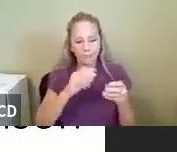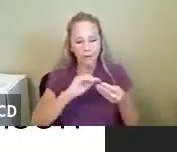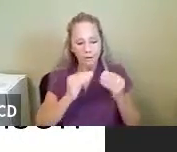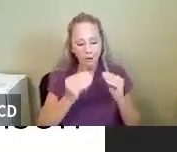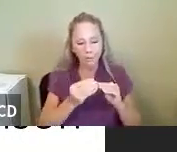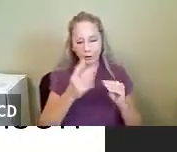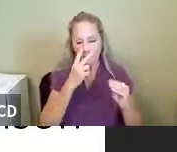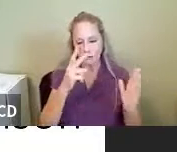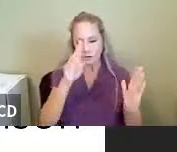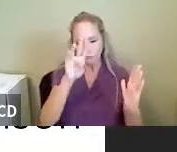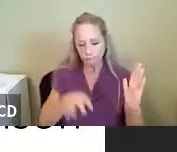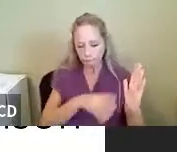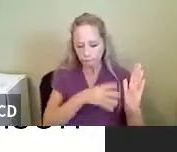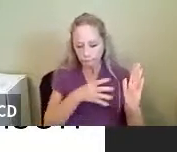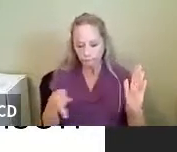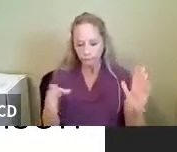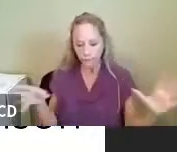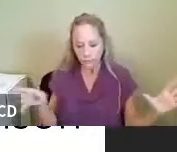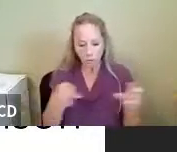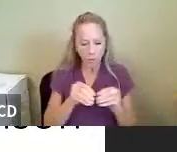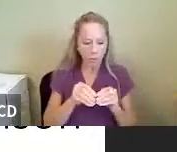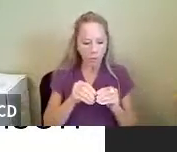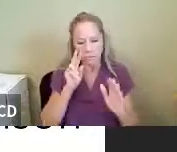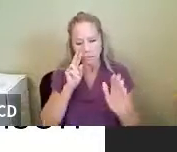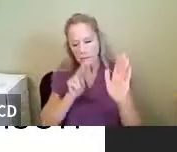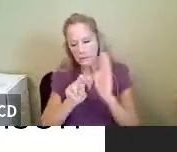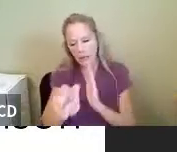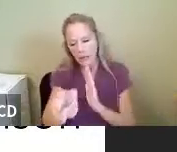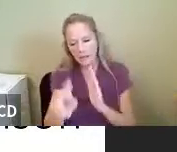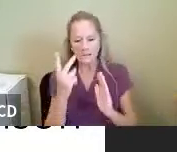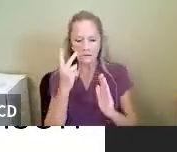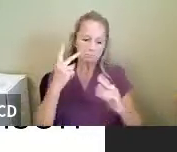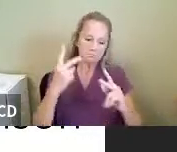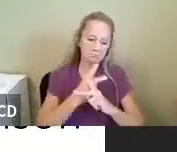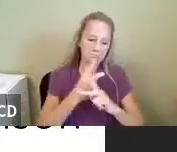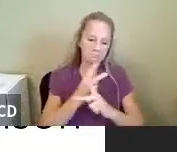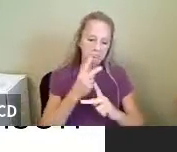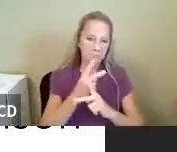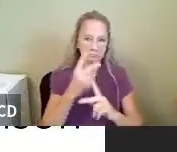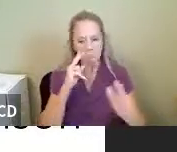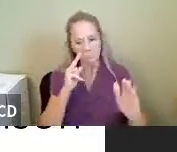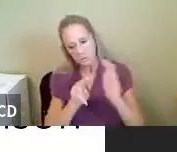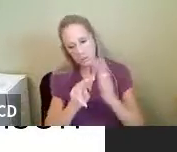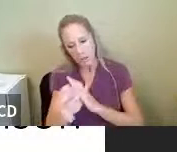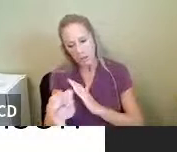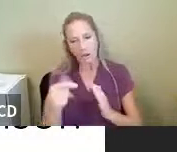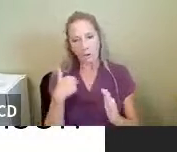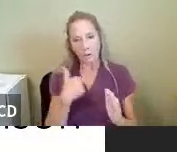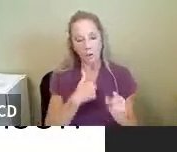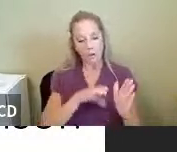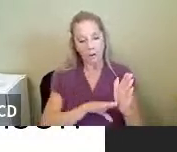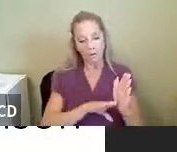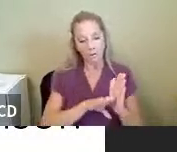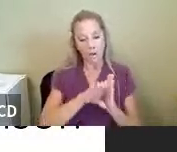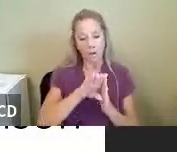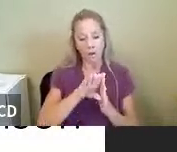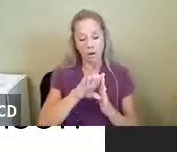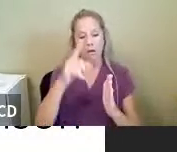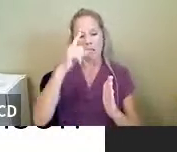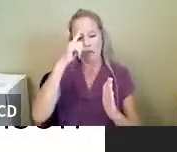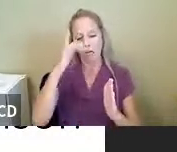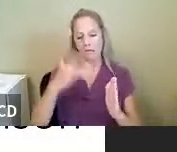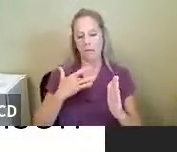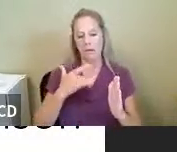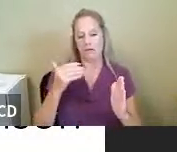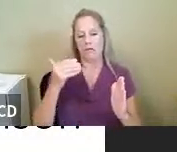graph in total and then just projecting it out. When it was on a sharp rise, we were projecting it close to 400.